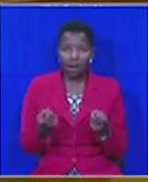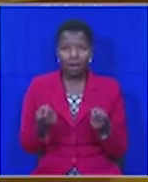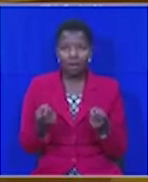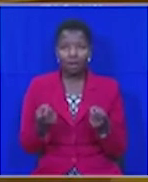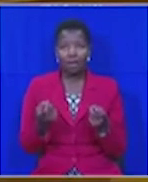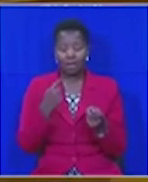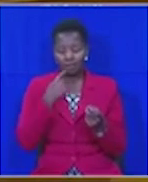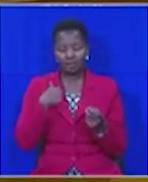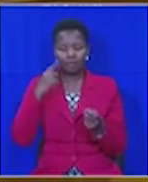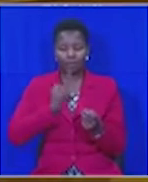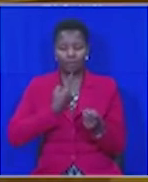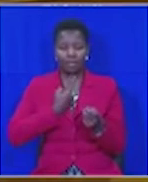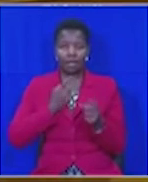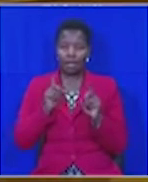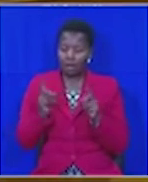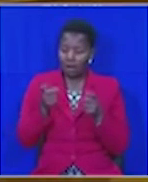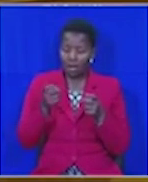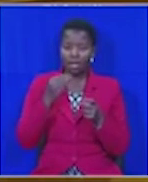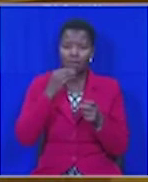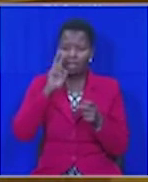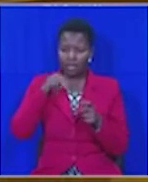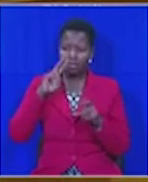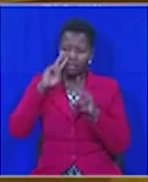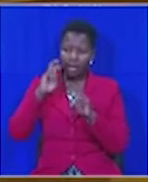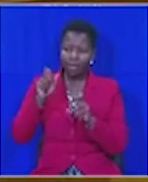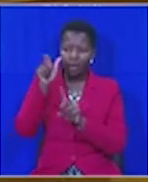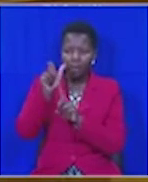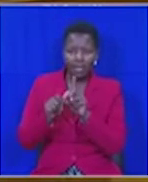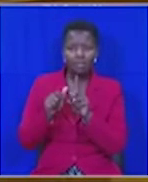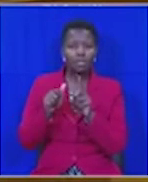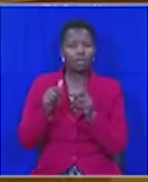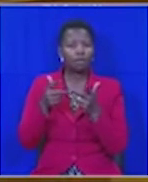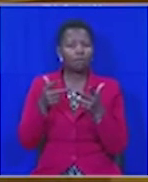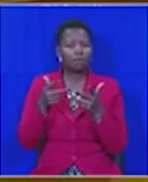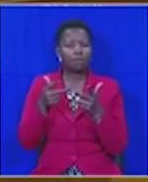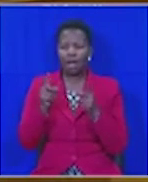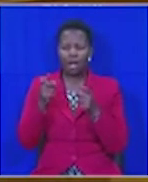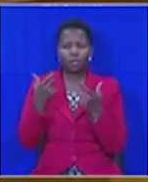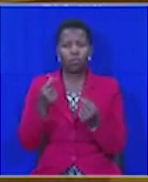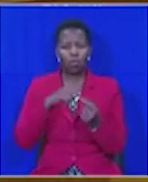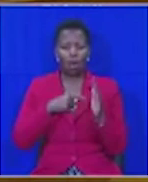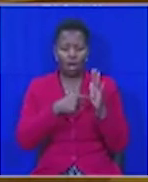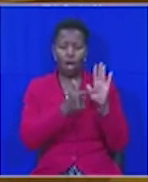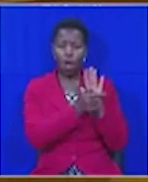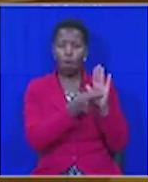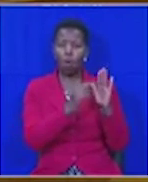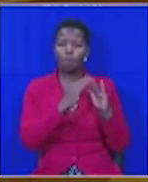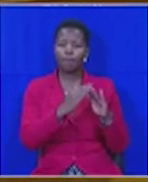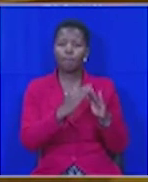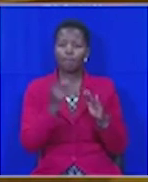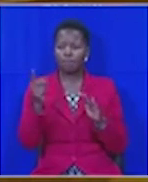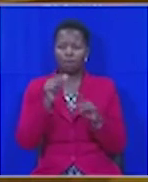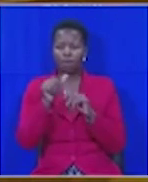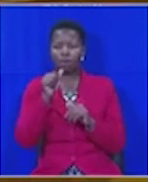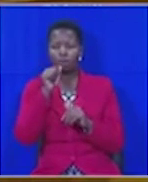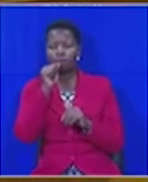the way, whether the FIC is investigating person X or person Y. So it's unfair for you to throw the accusation of